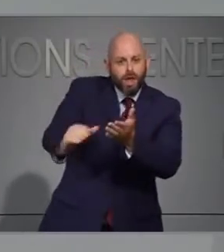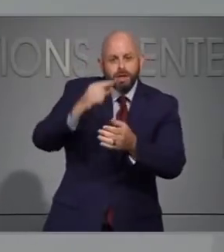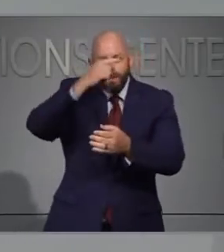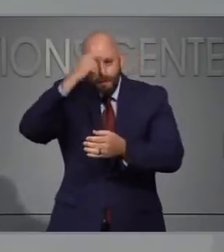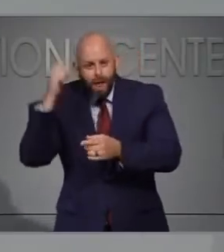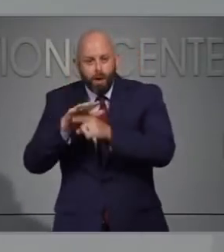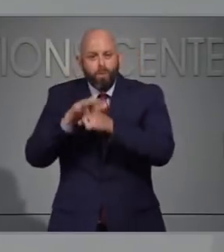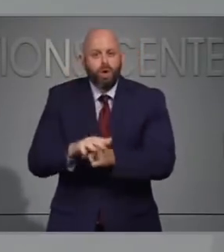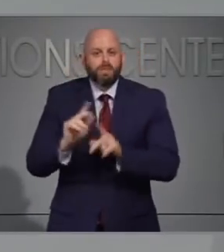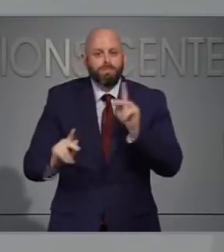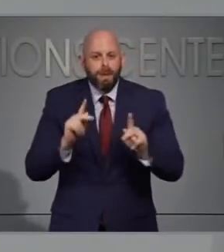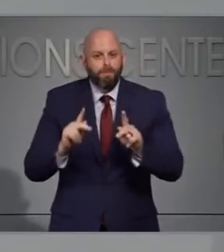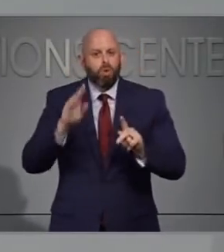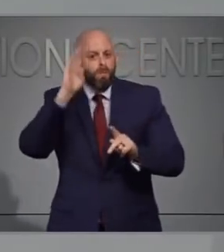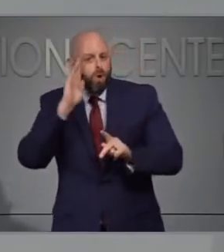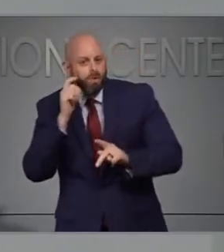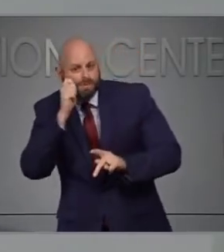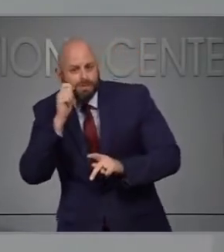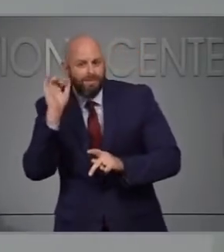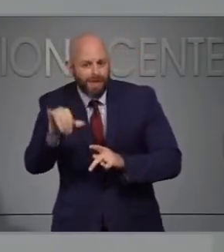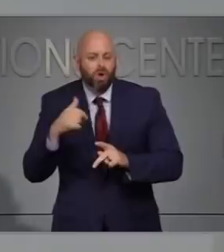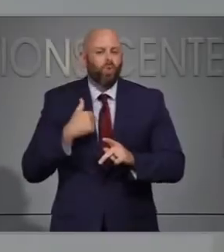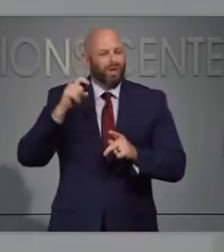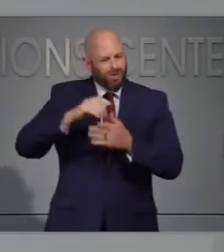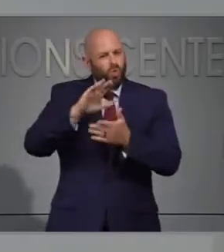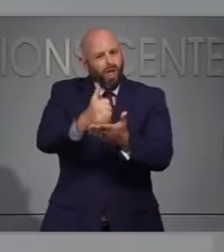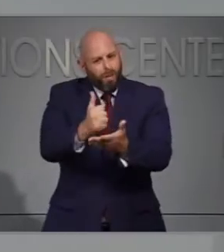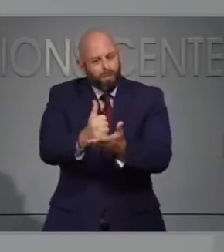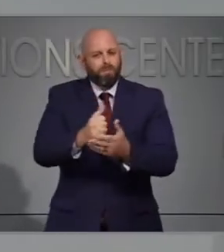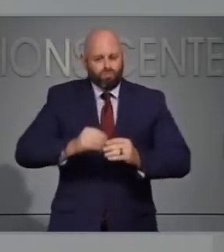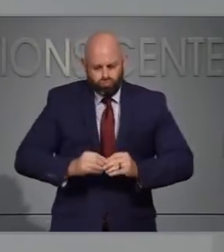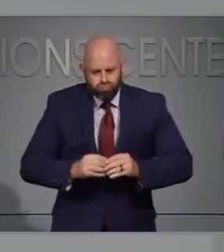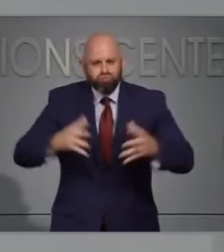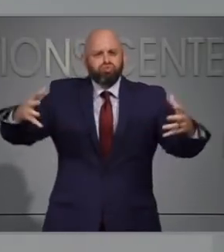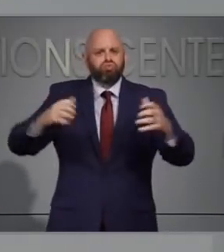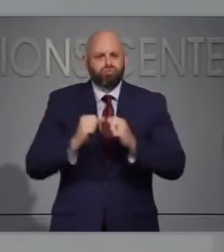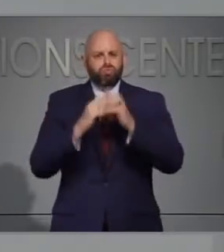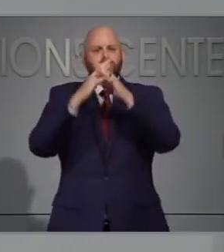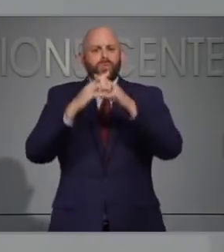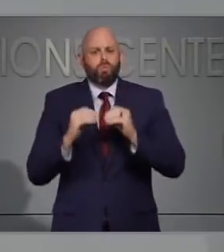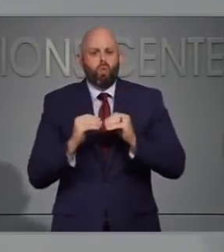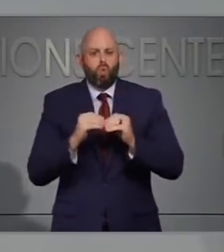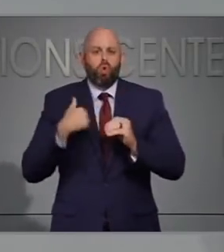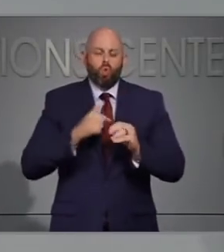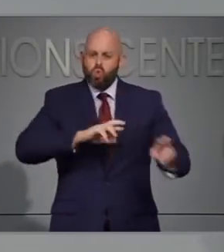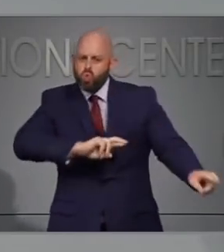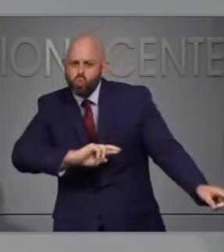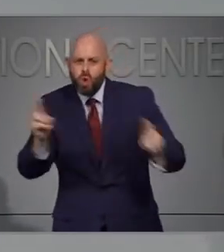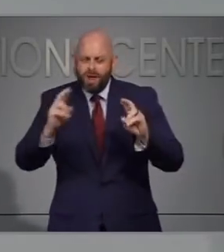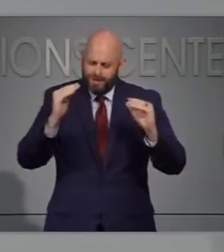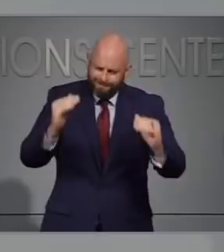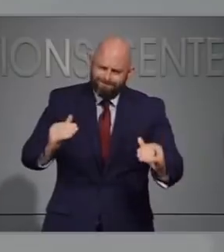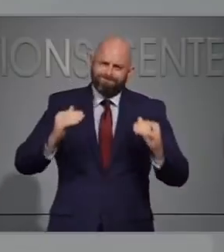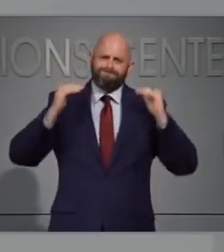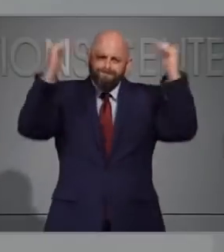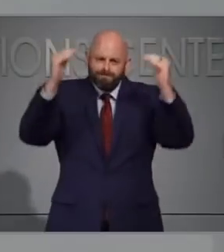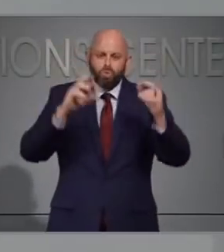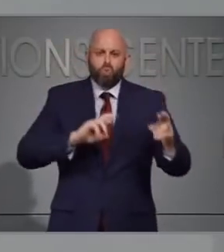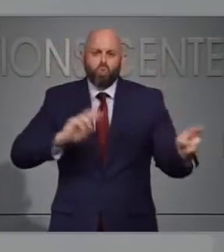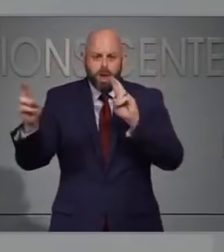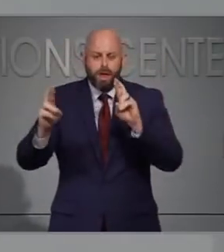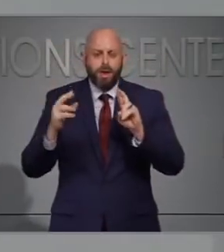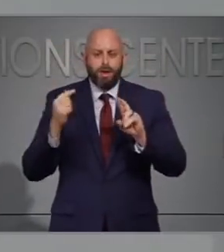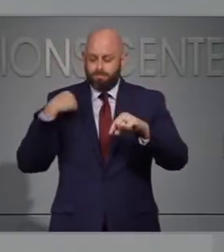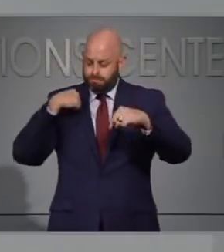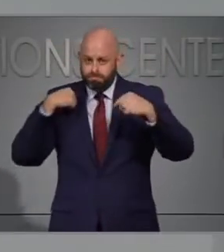and people of color. We need your help to grow this impact. We are ready to take this to the next level after we've done what was